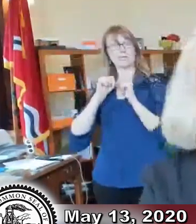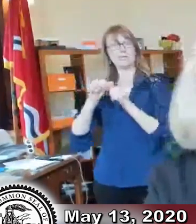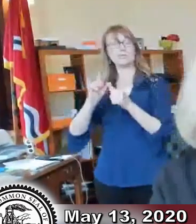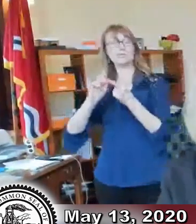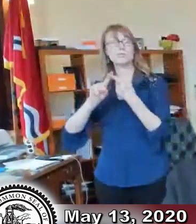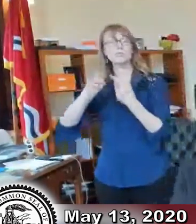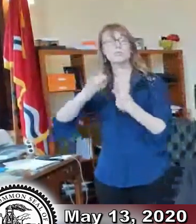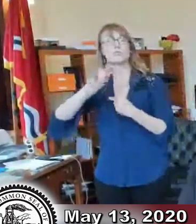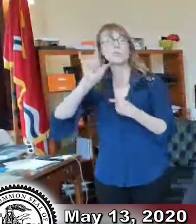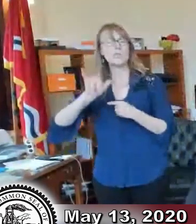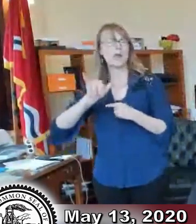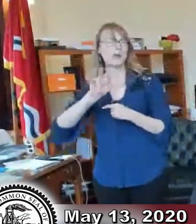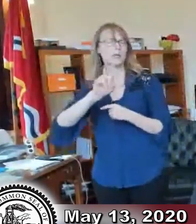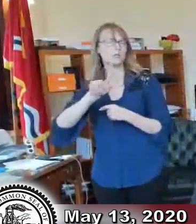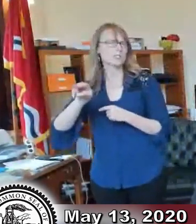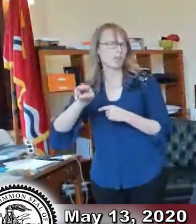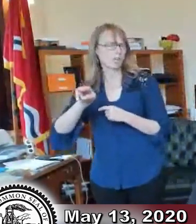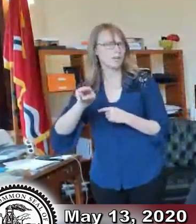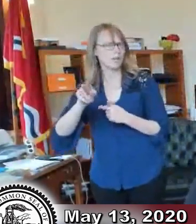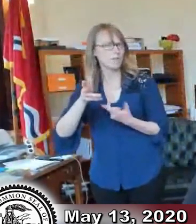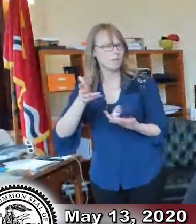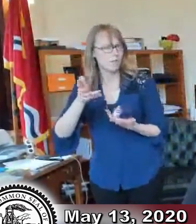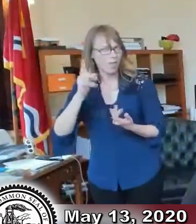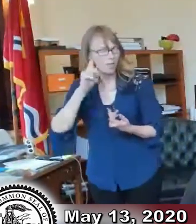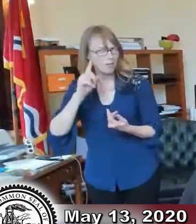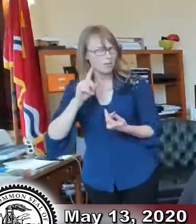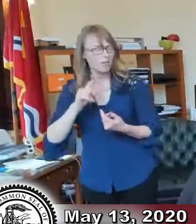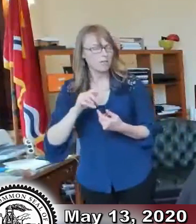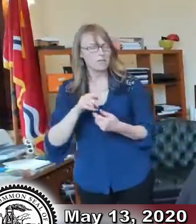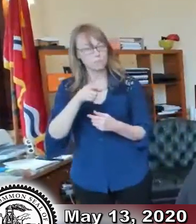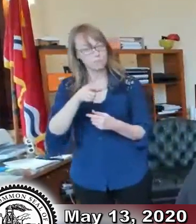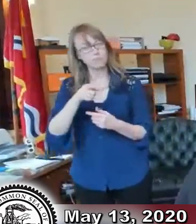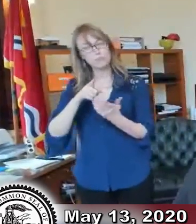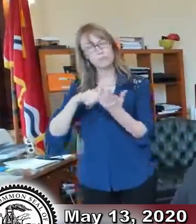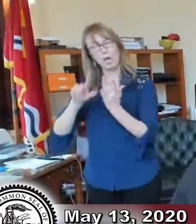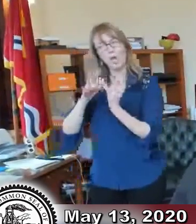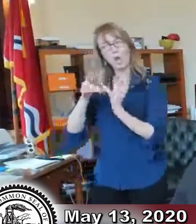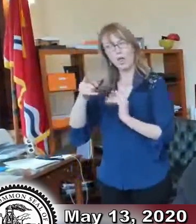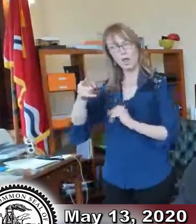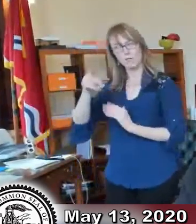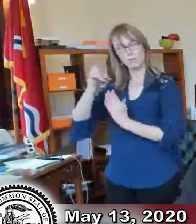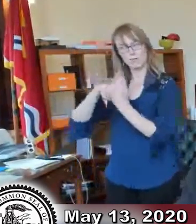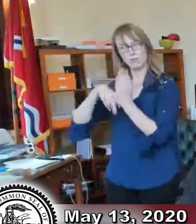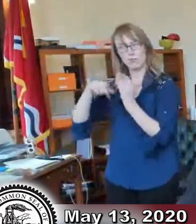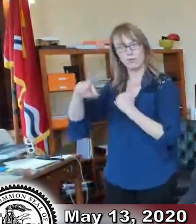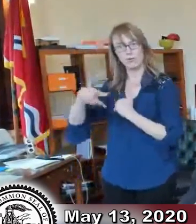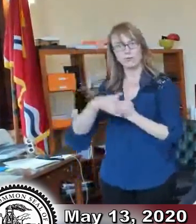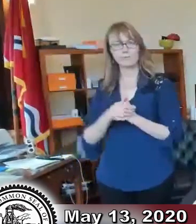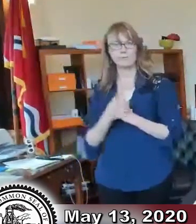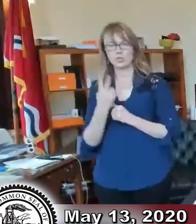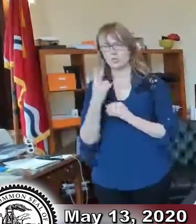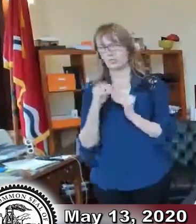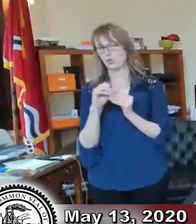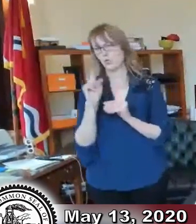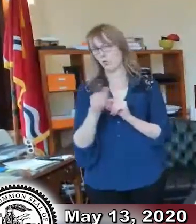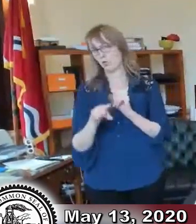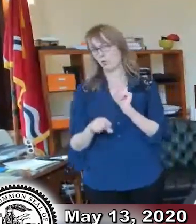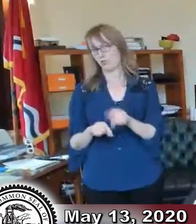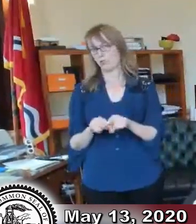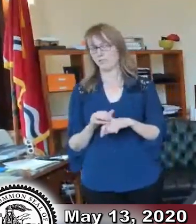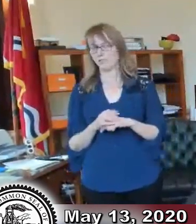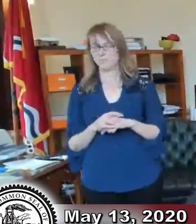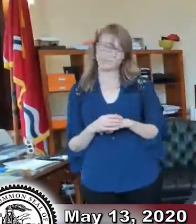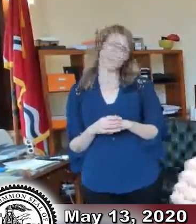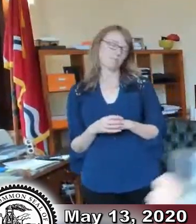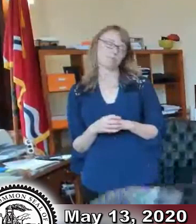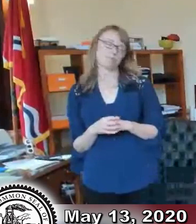So get online and take a look at that. Two final questions that we have time for today.